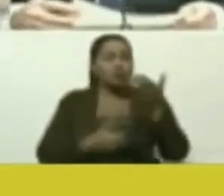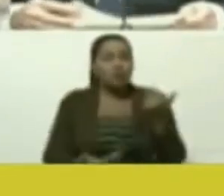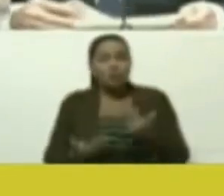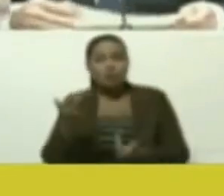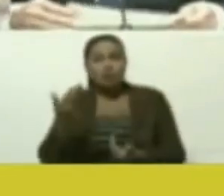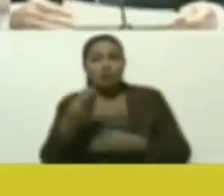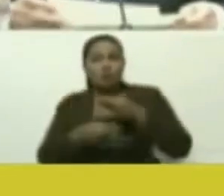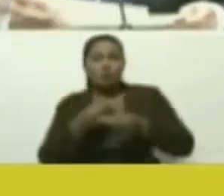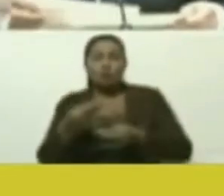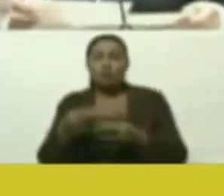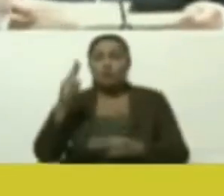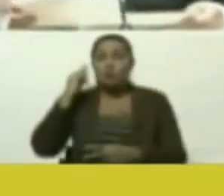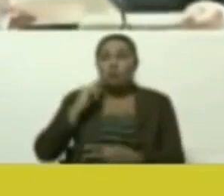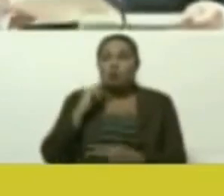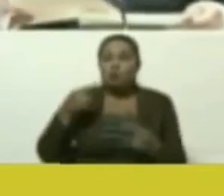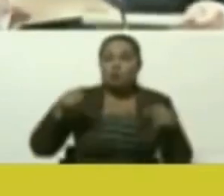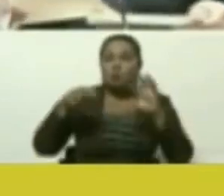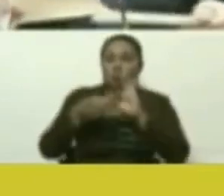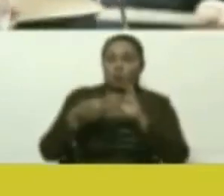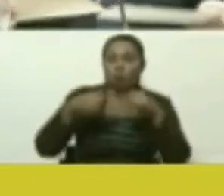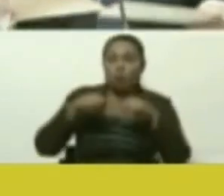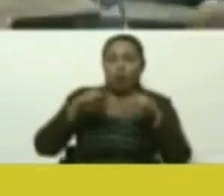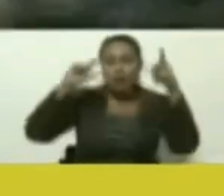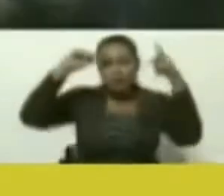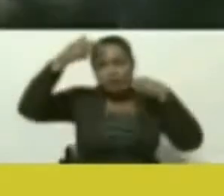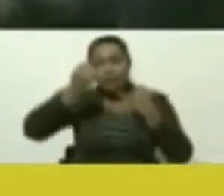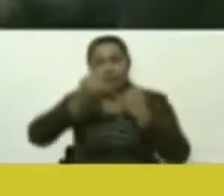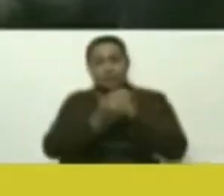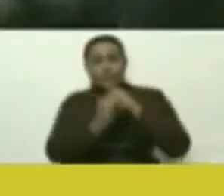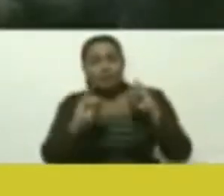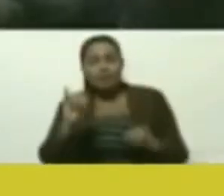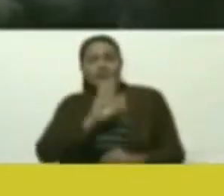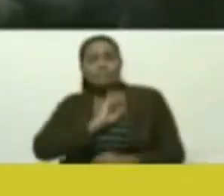My dear friend, President Nicolas Maduro, has